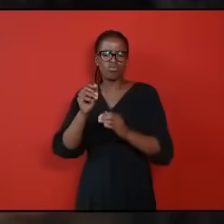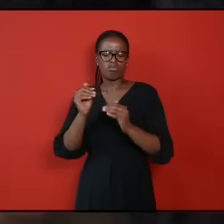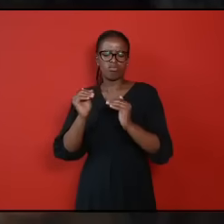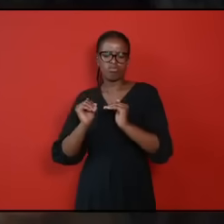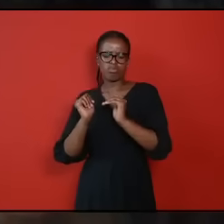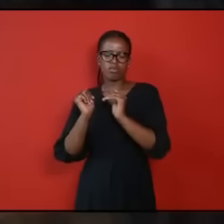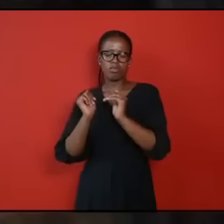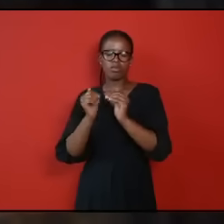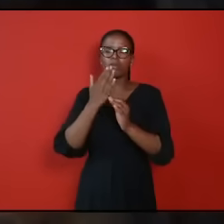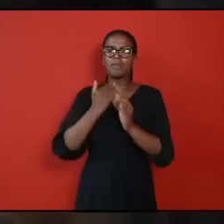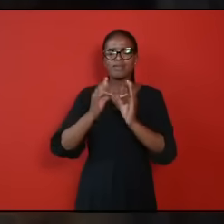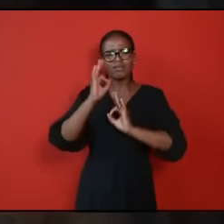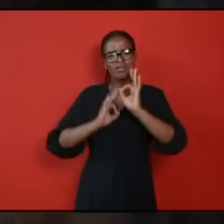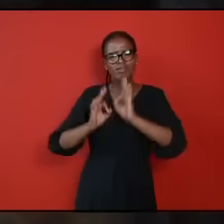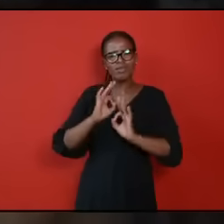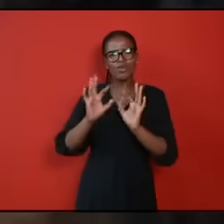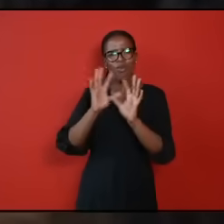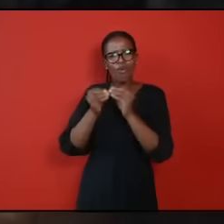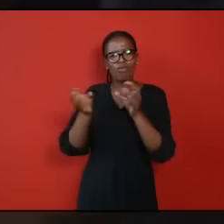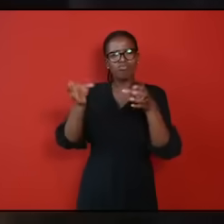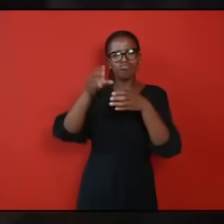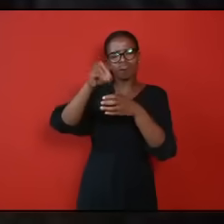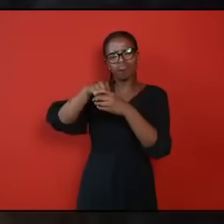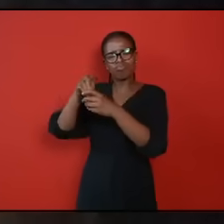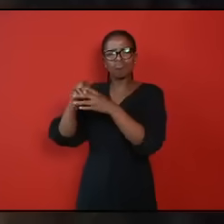you. Thank you, President.